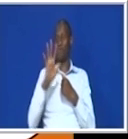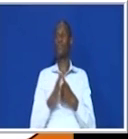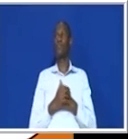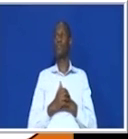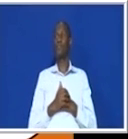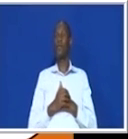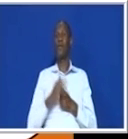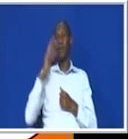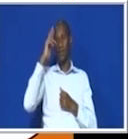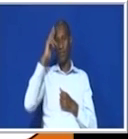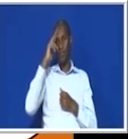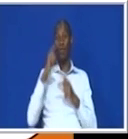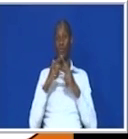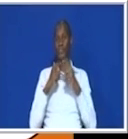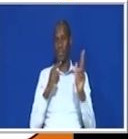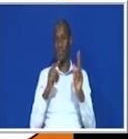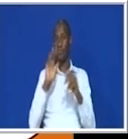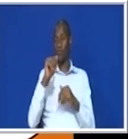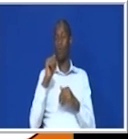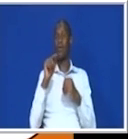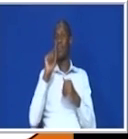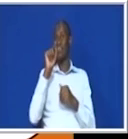0.725? Remember, we are starting from the